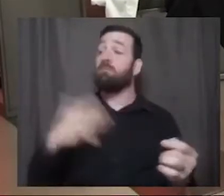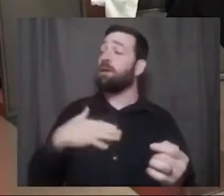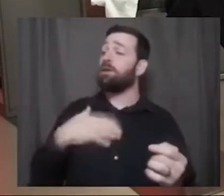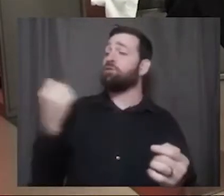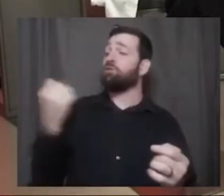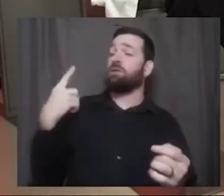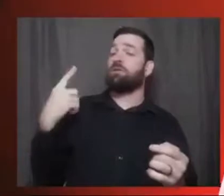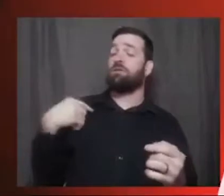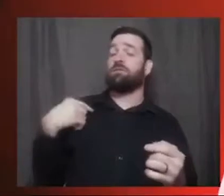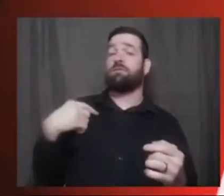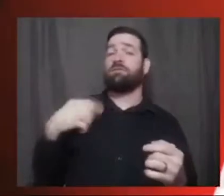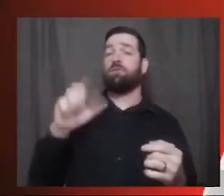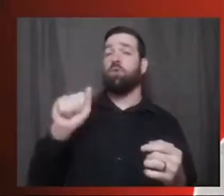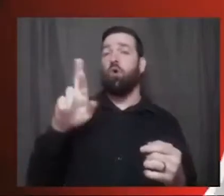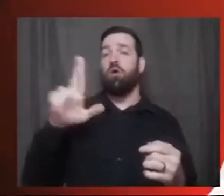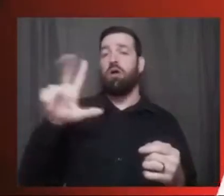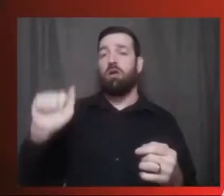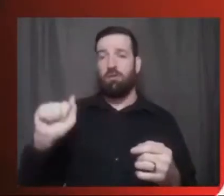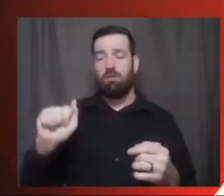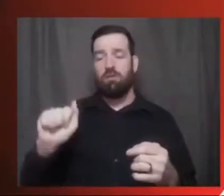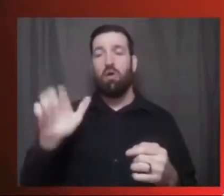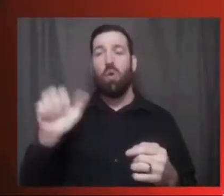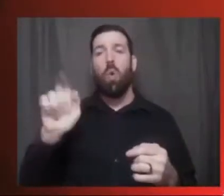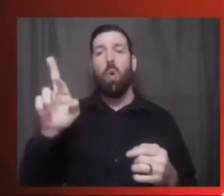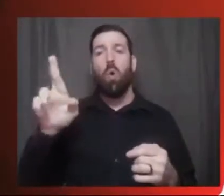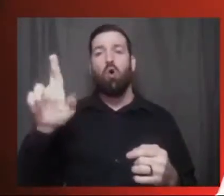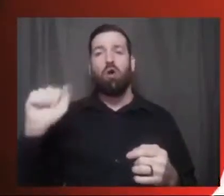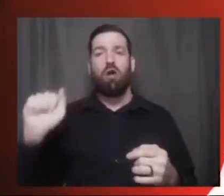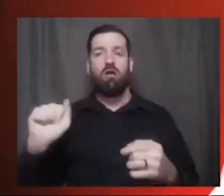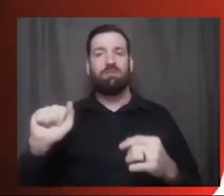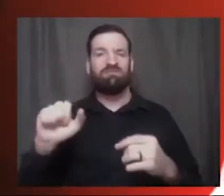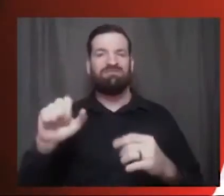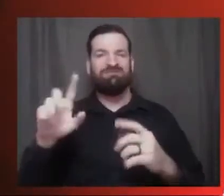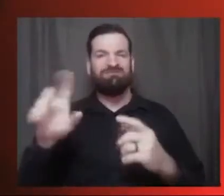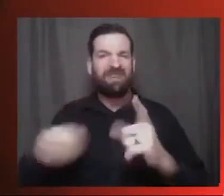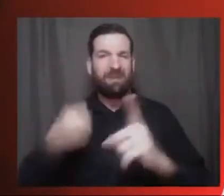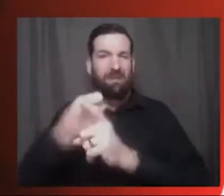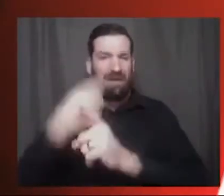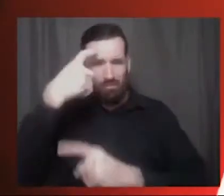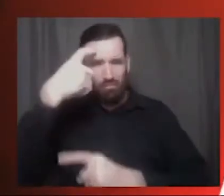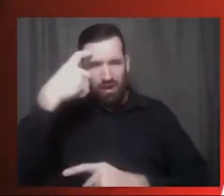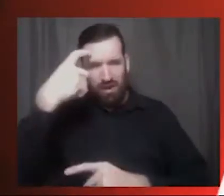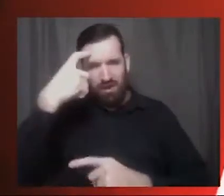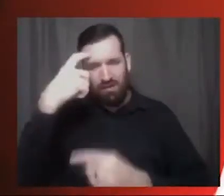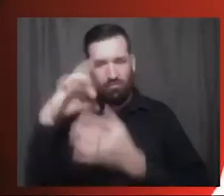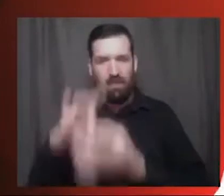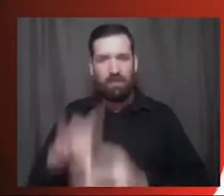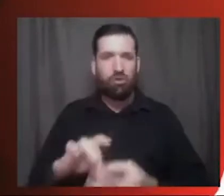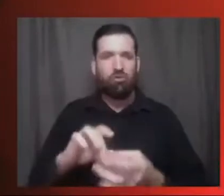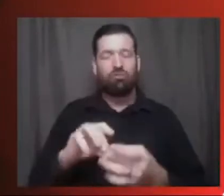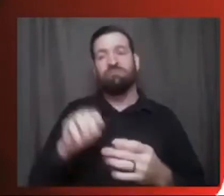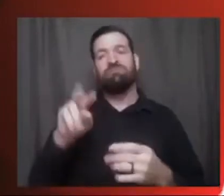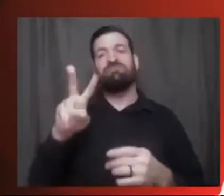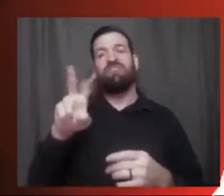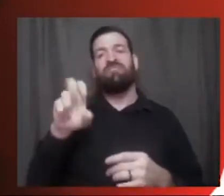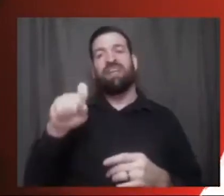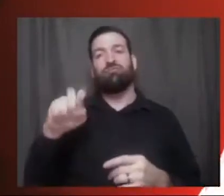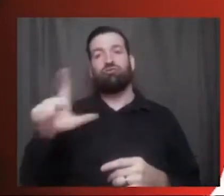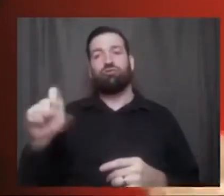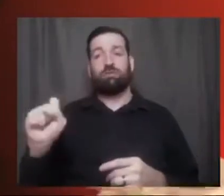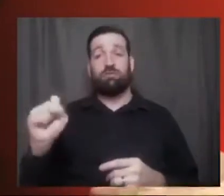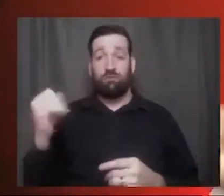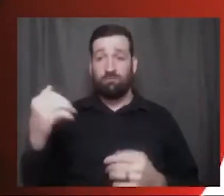type of vascular disease that's more affects the brain. So you reactive can have vessels. Reactive vessels. So if you have reactive vessels and